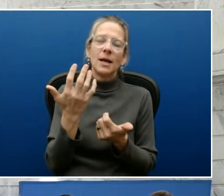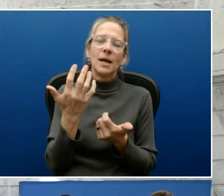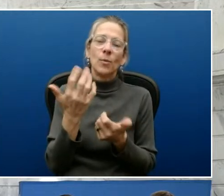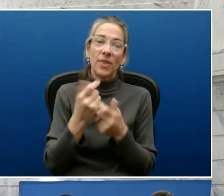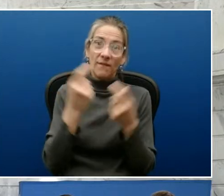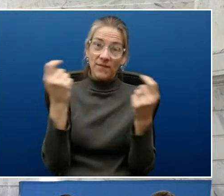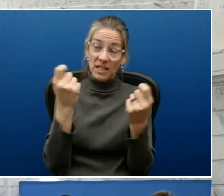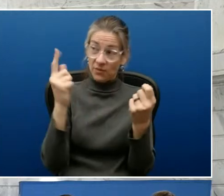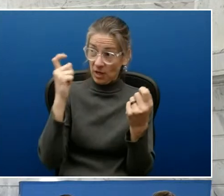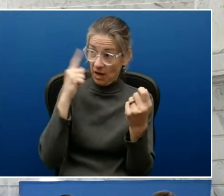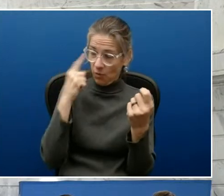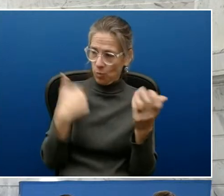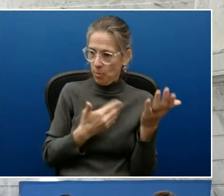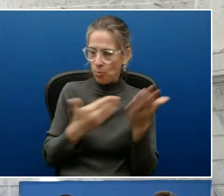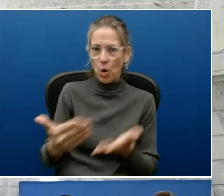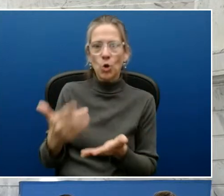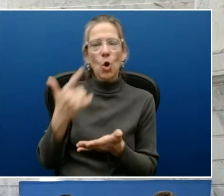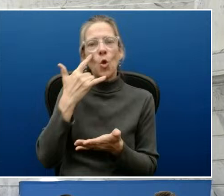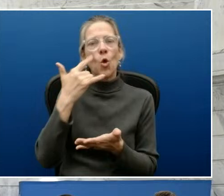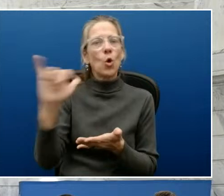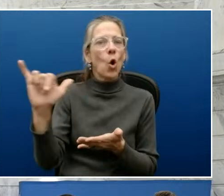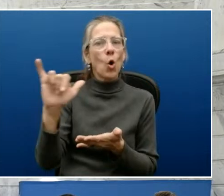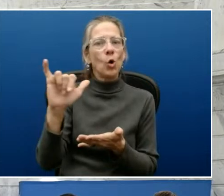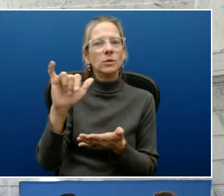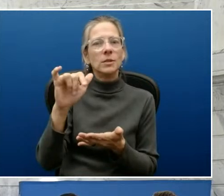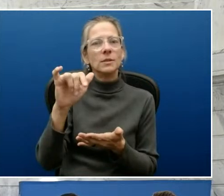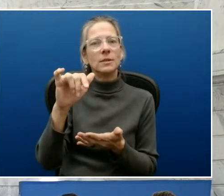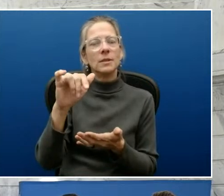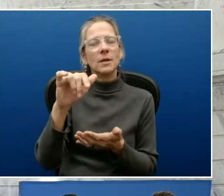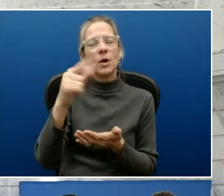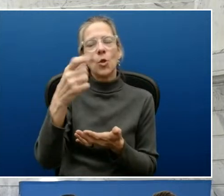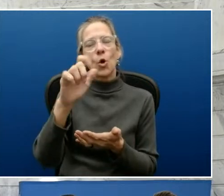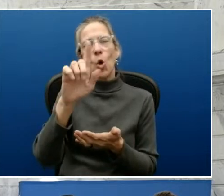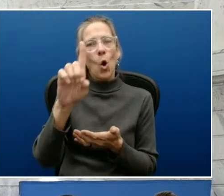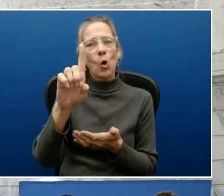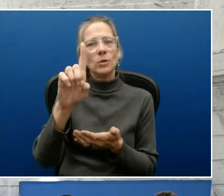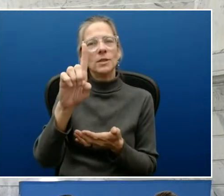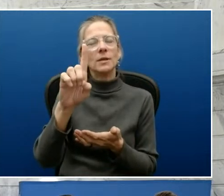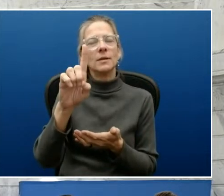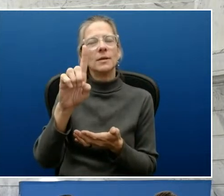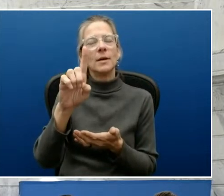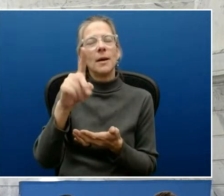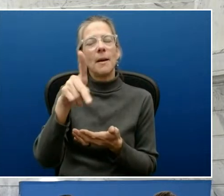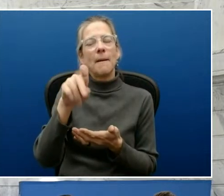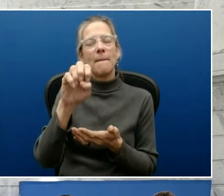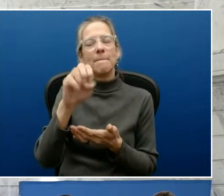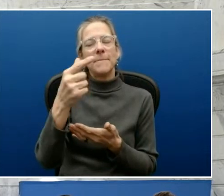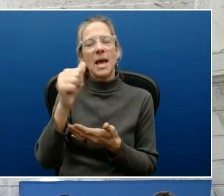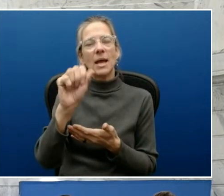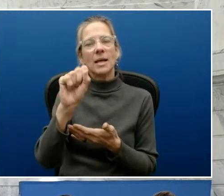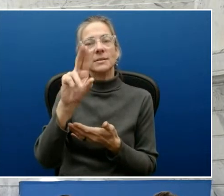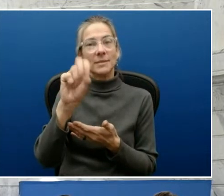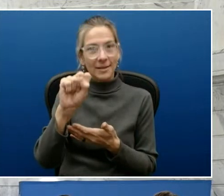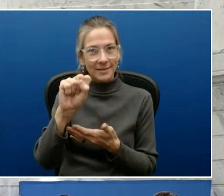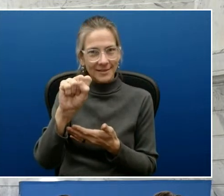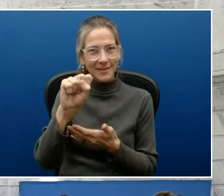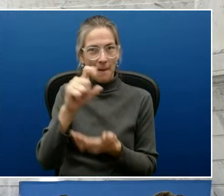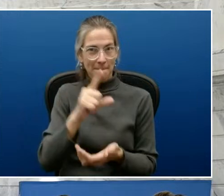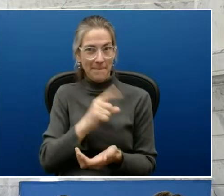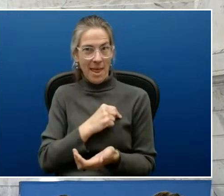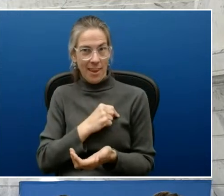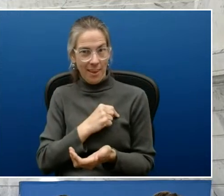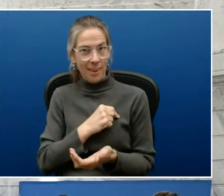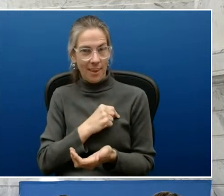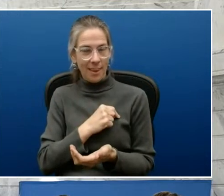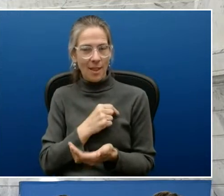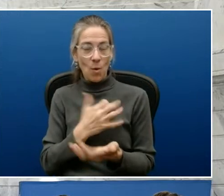today we brought the gold Pegasus pins for both of you, the First Lady and the Lieutenant Governor, and we wish you and everyone who joins us a